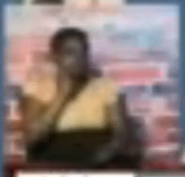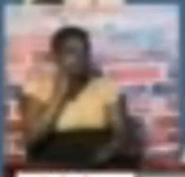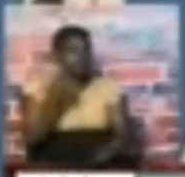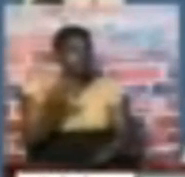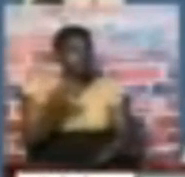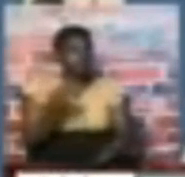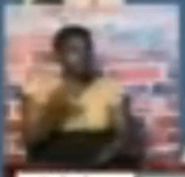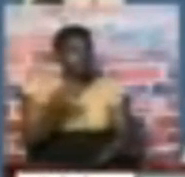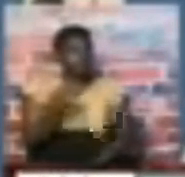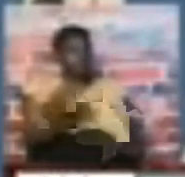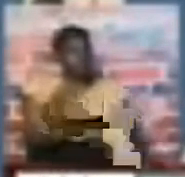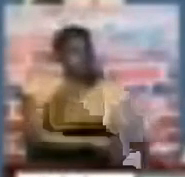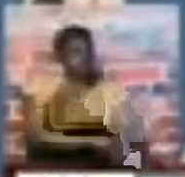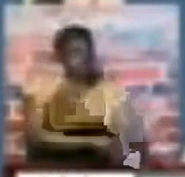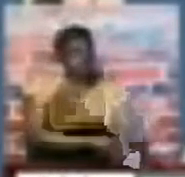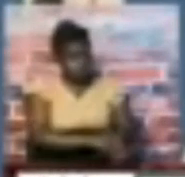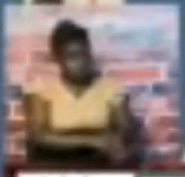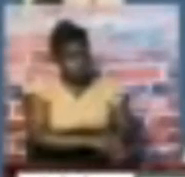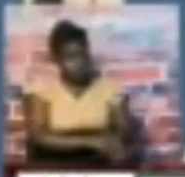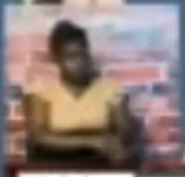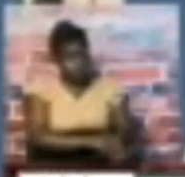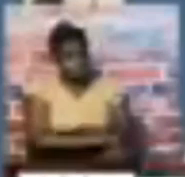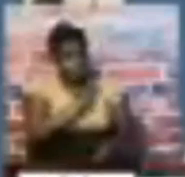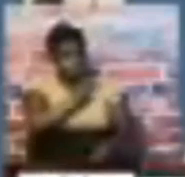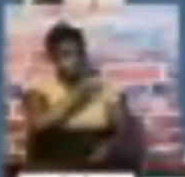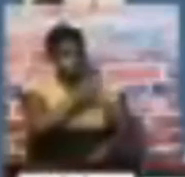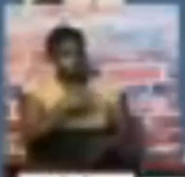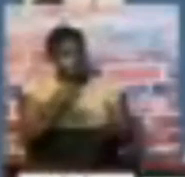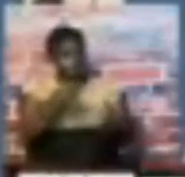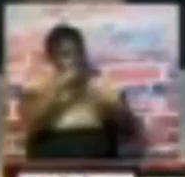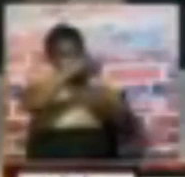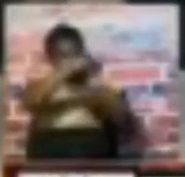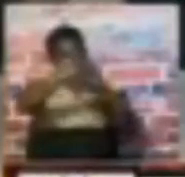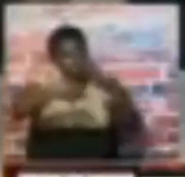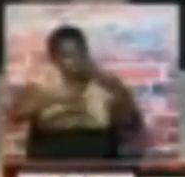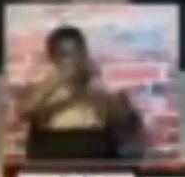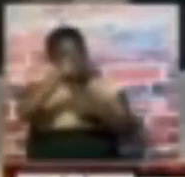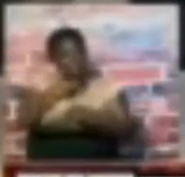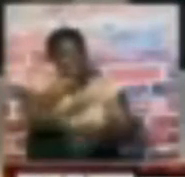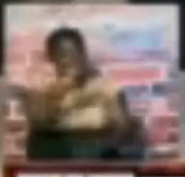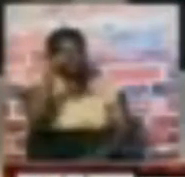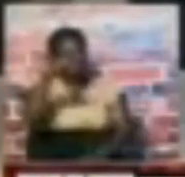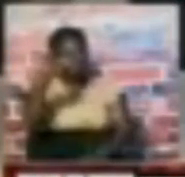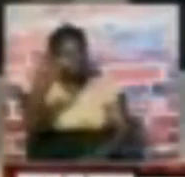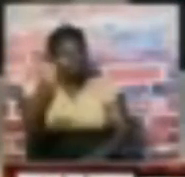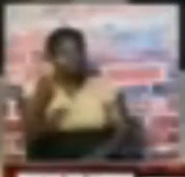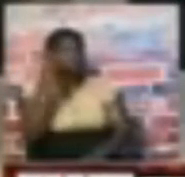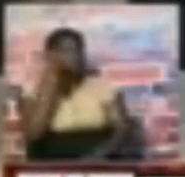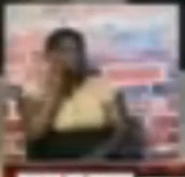South Sudanese Women Fellowship, 2.5 million shillings.